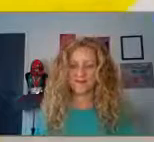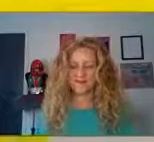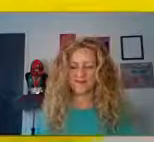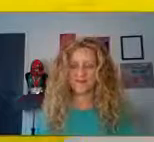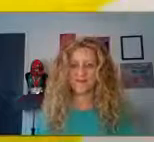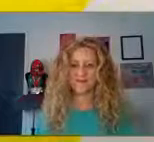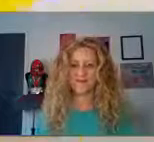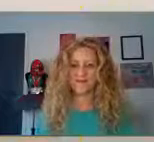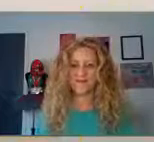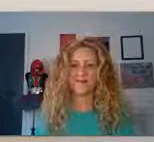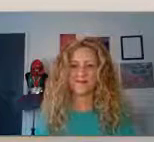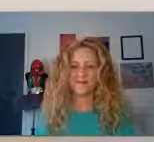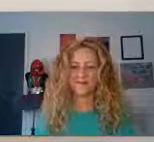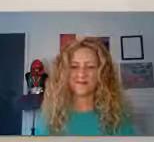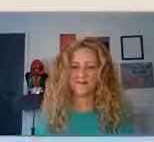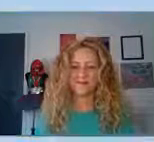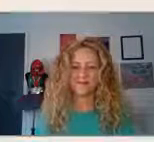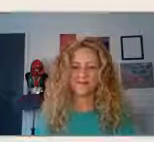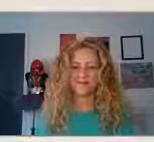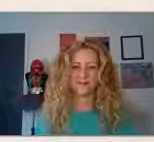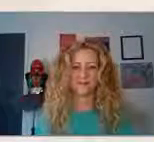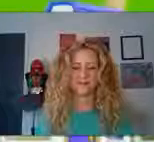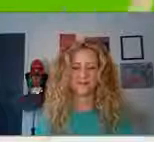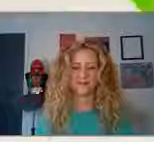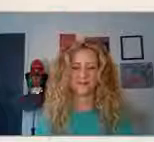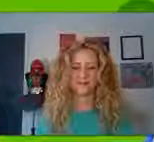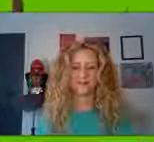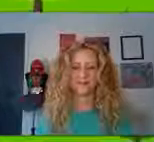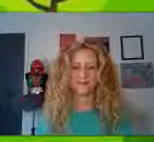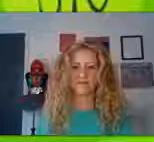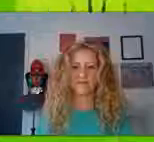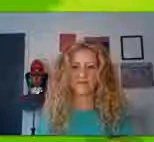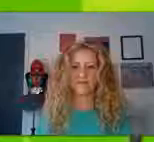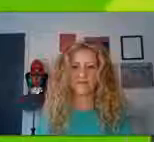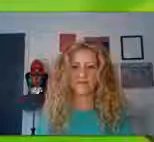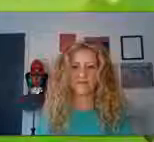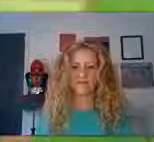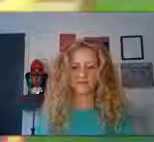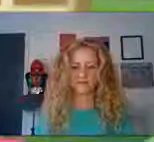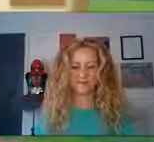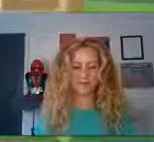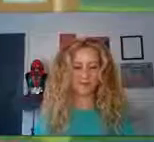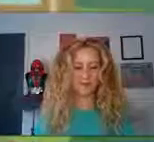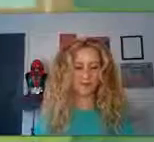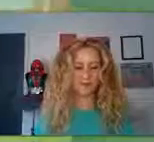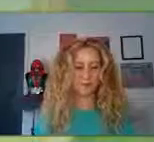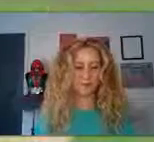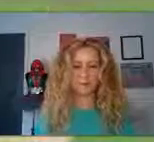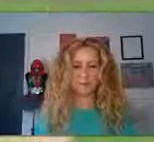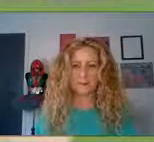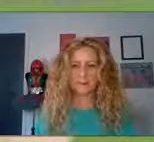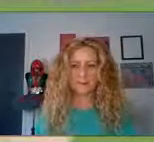On your mark, get set, go on a Bible adventure. So much in the Bible for me to know on